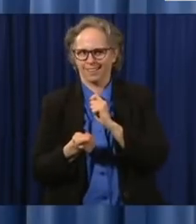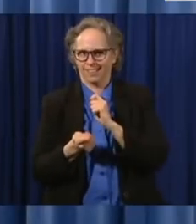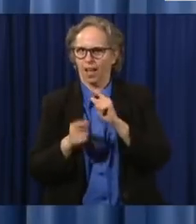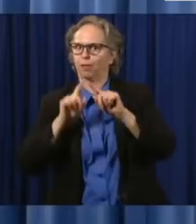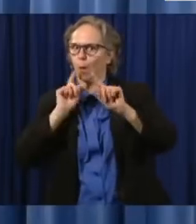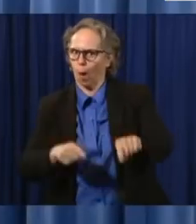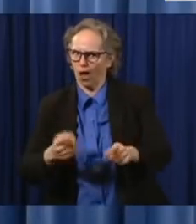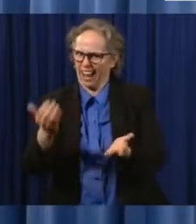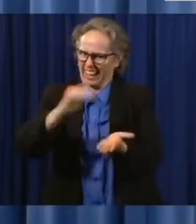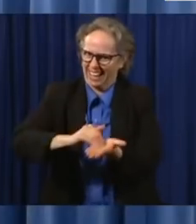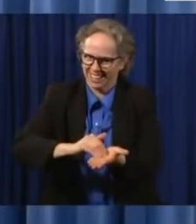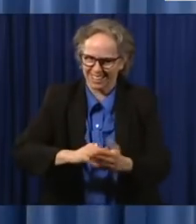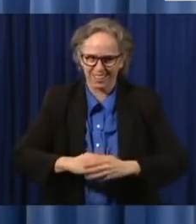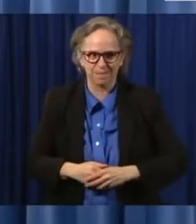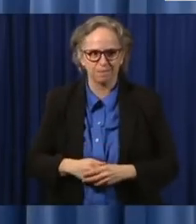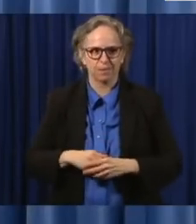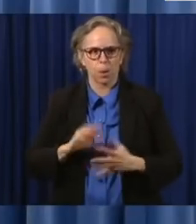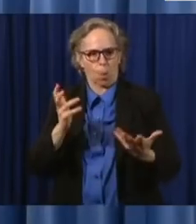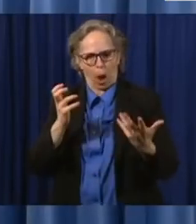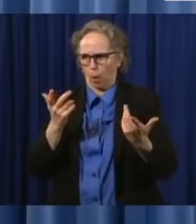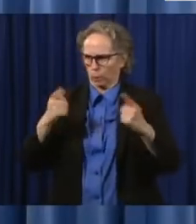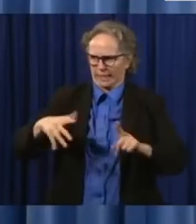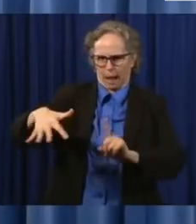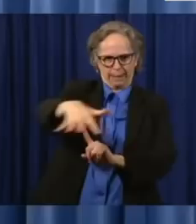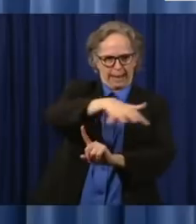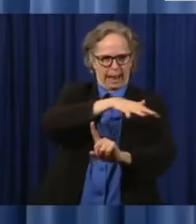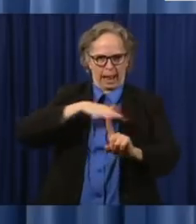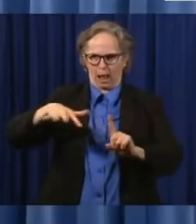reality of where we are today.